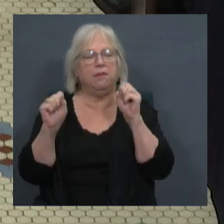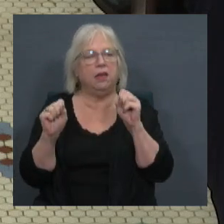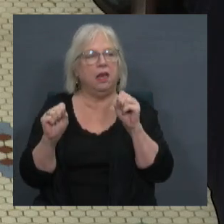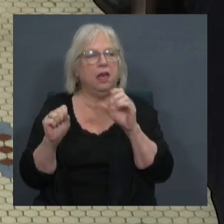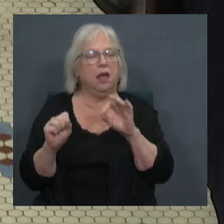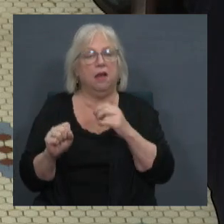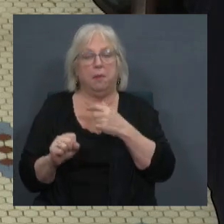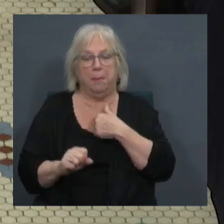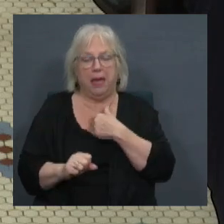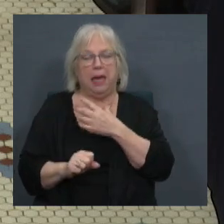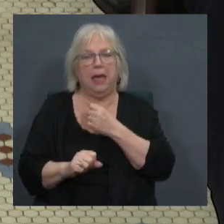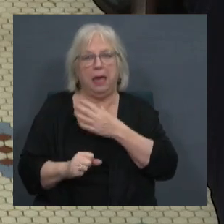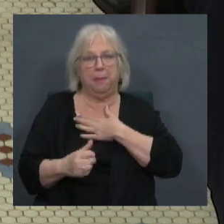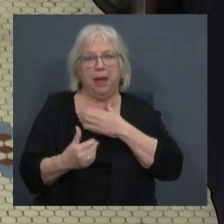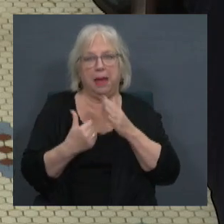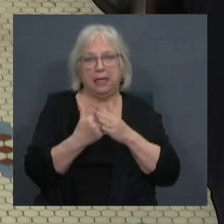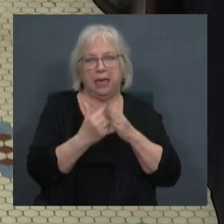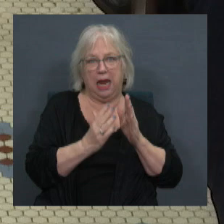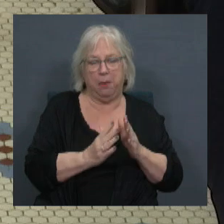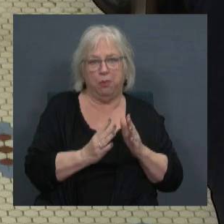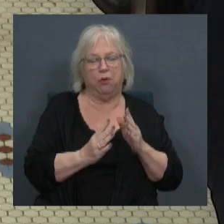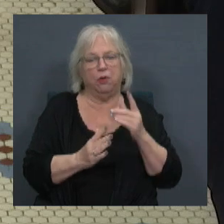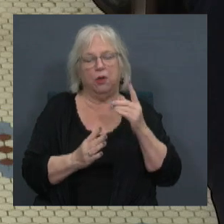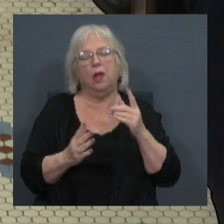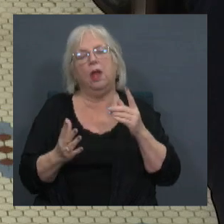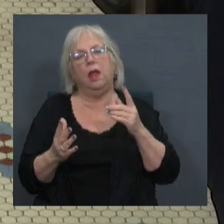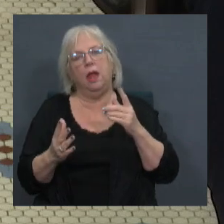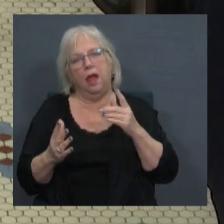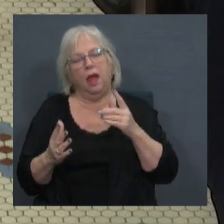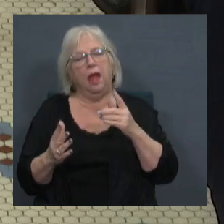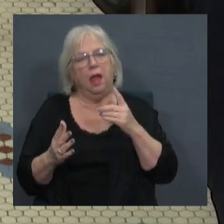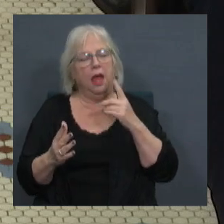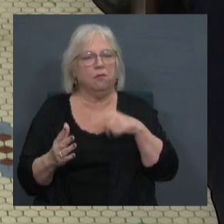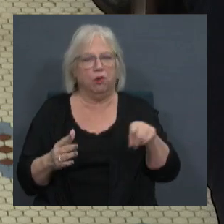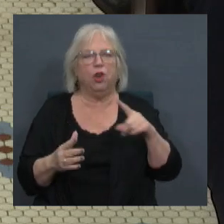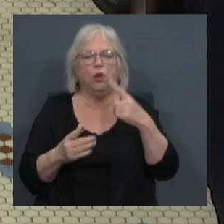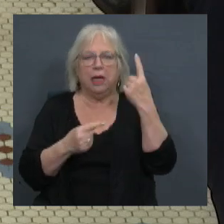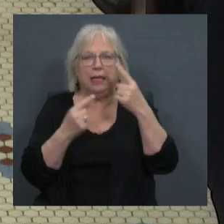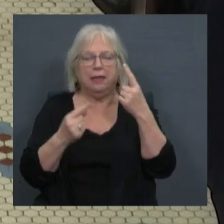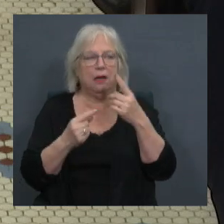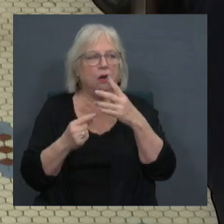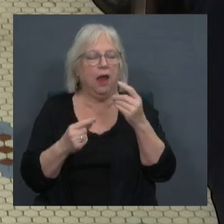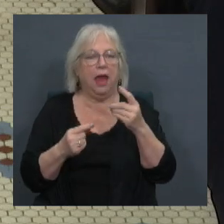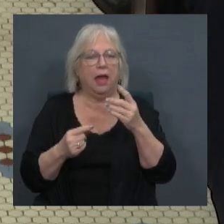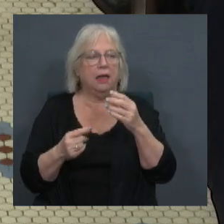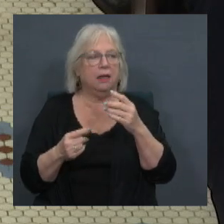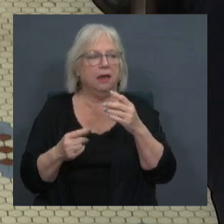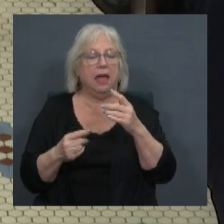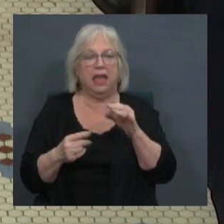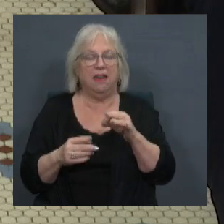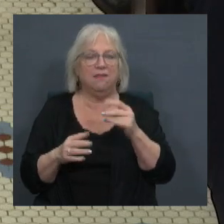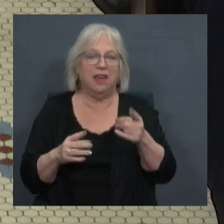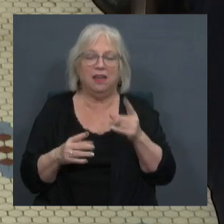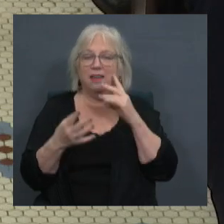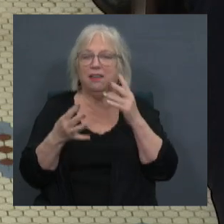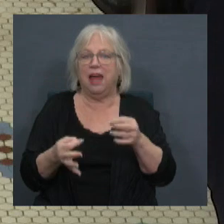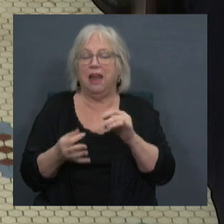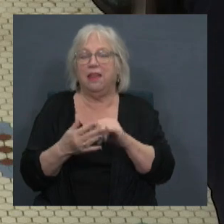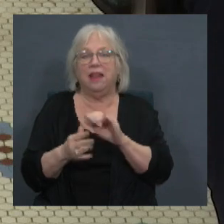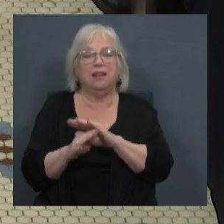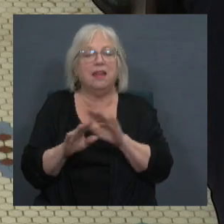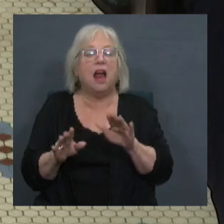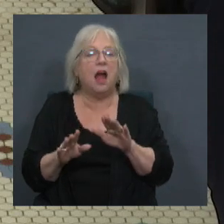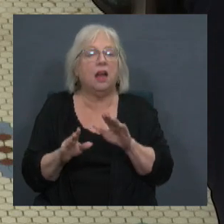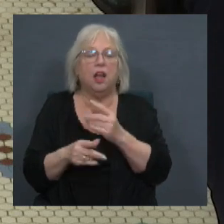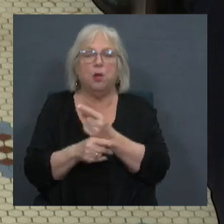of me and my neighbors to be considered. And if deemed not to be an appropriate location, simply